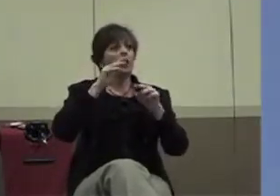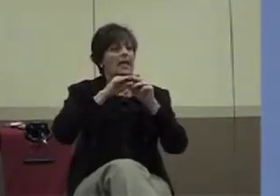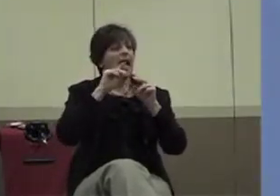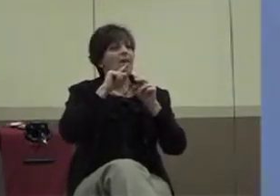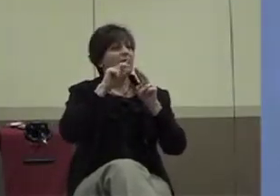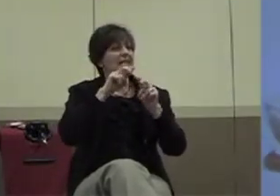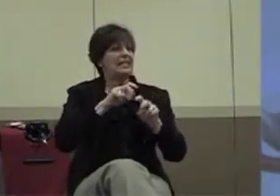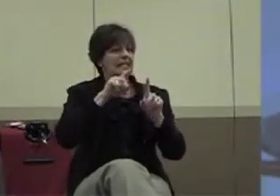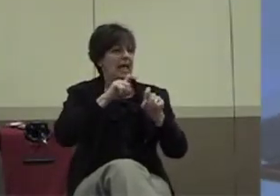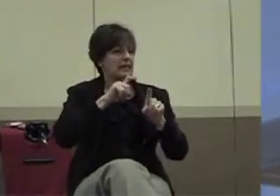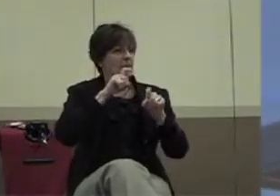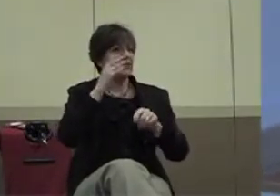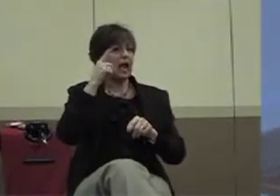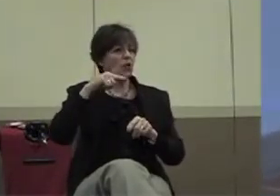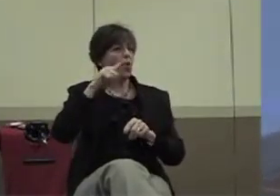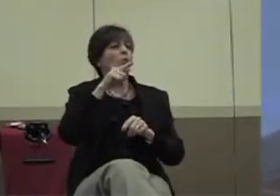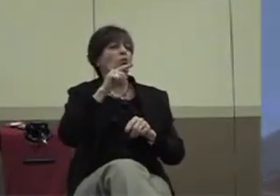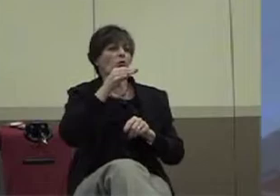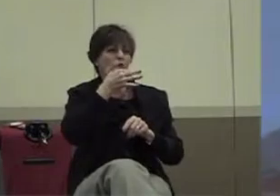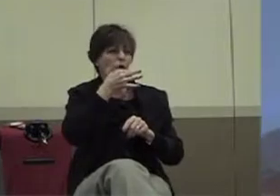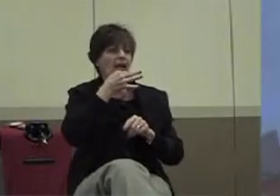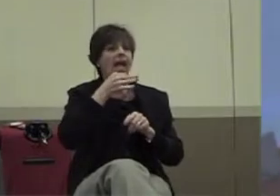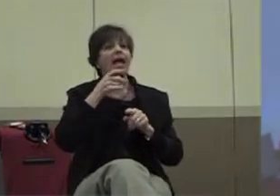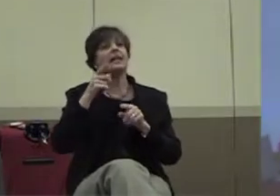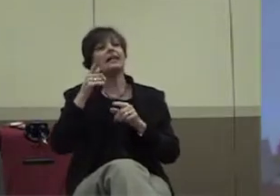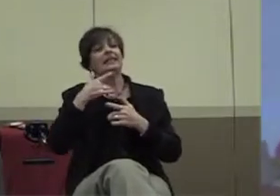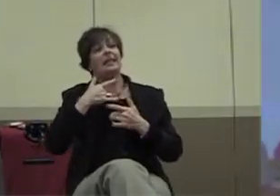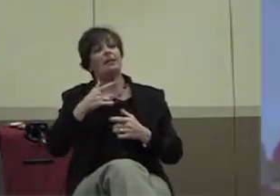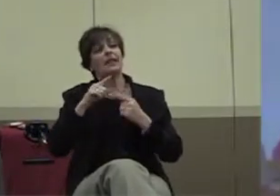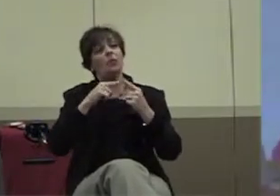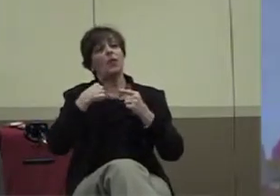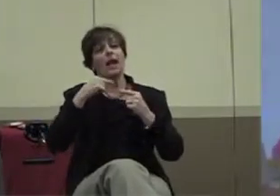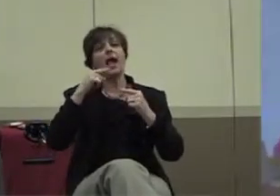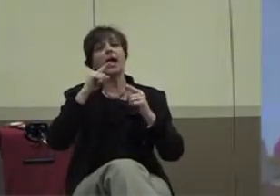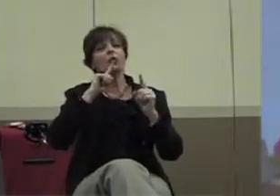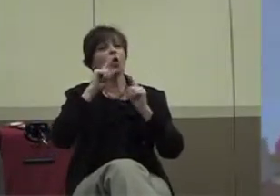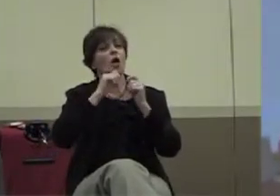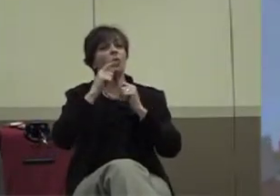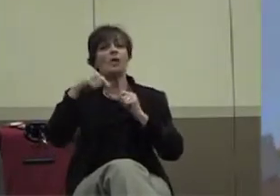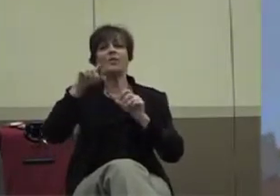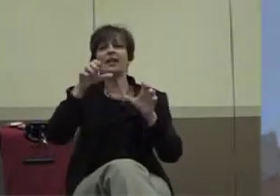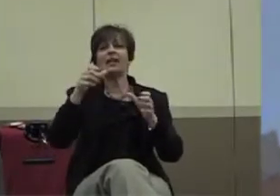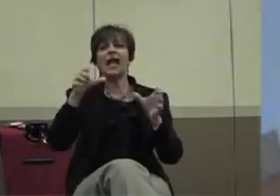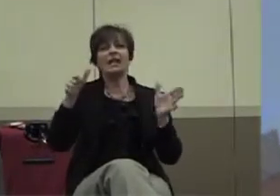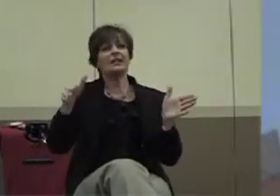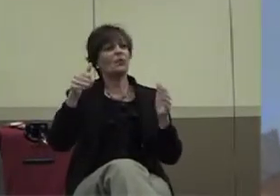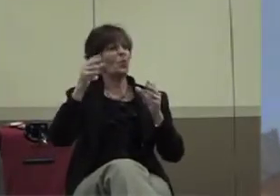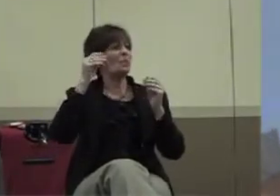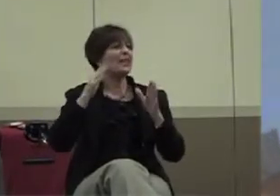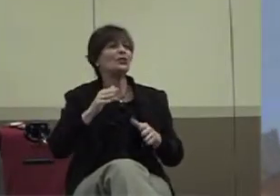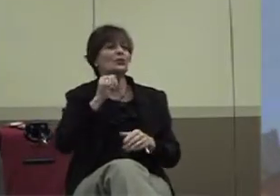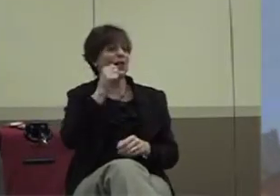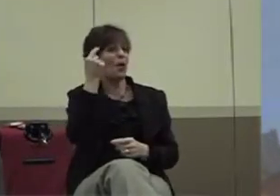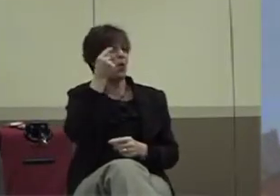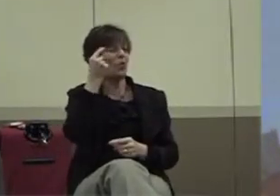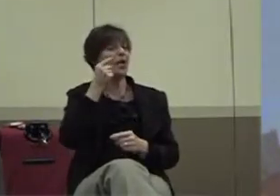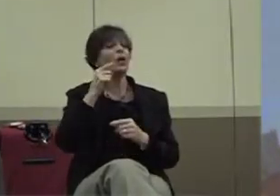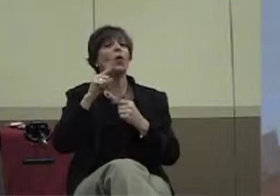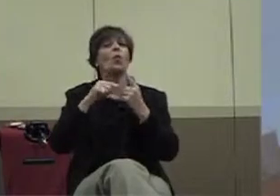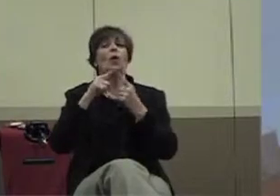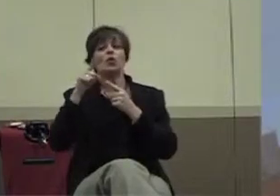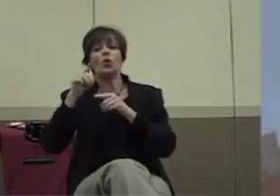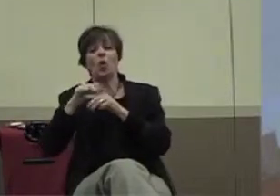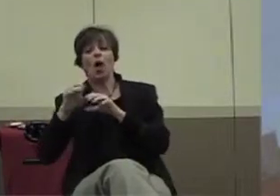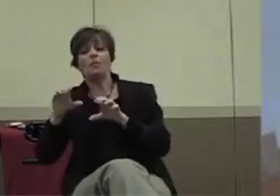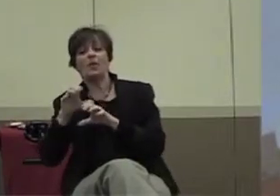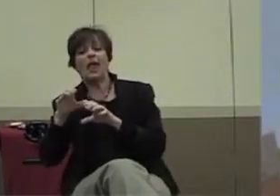good at, typically when I talk to classroom teachers, sometimes they don't think about this, where when you're on the behavior support team, you tend to think